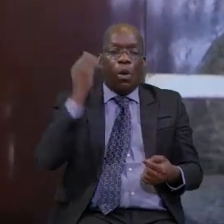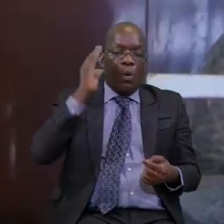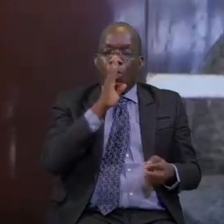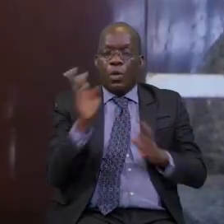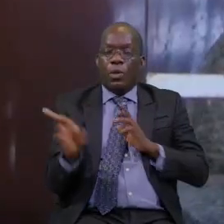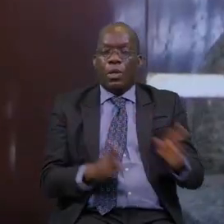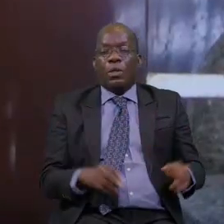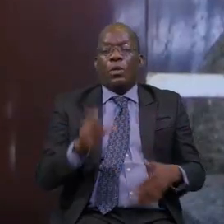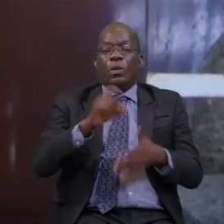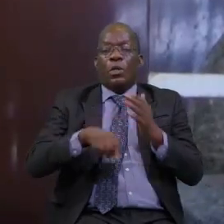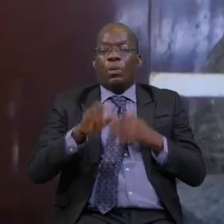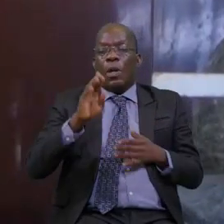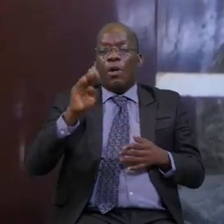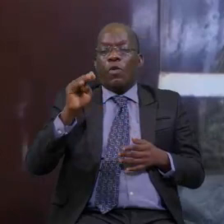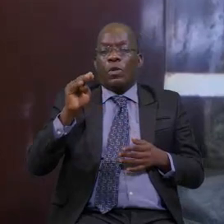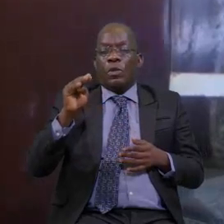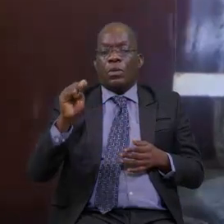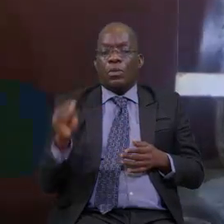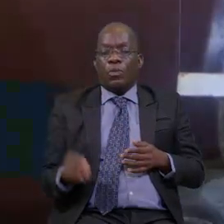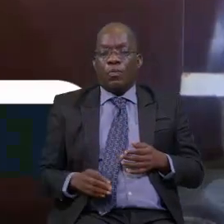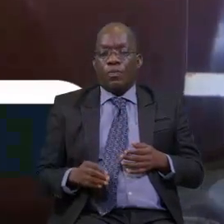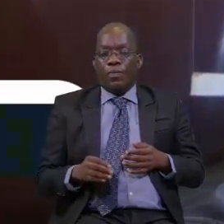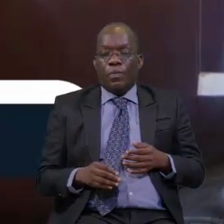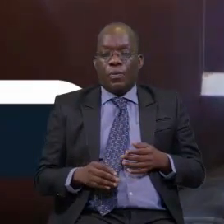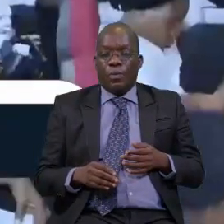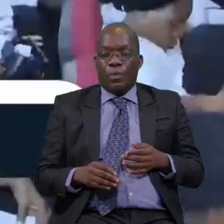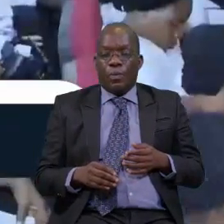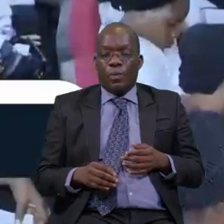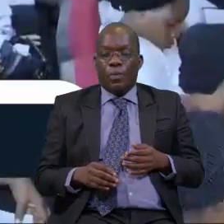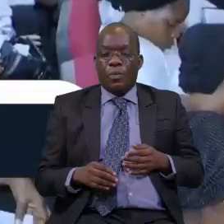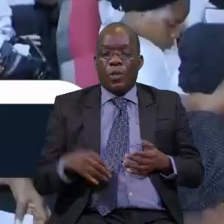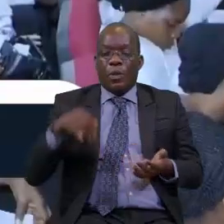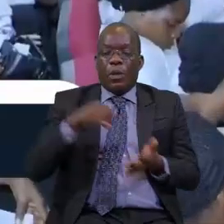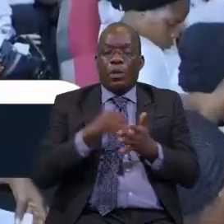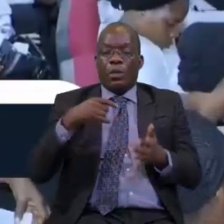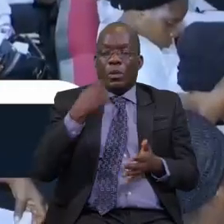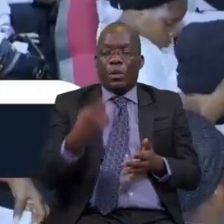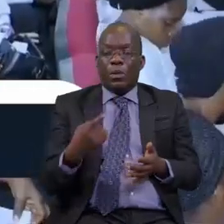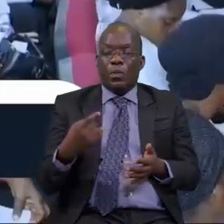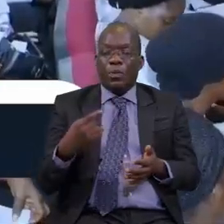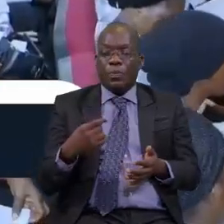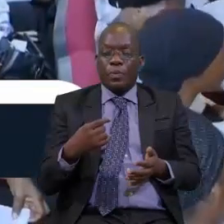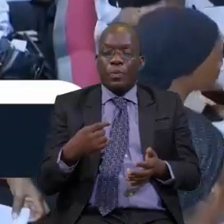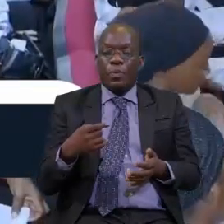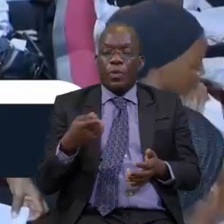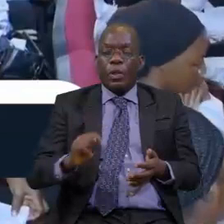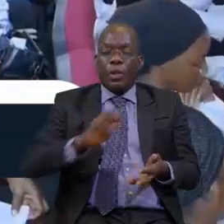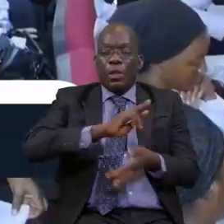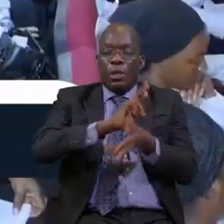In chapter 14, it says, this is the repentant